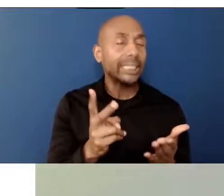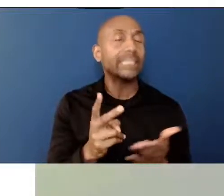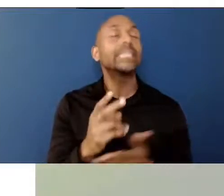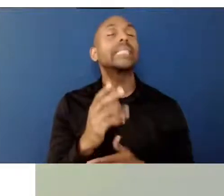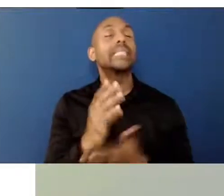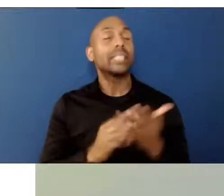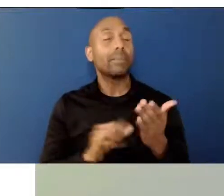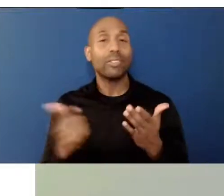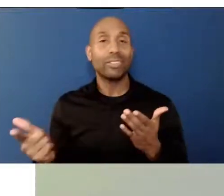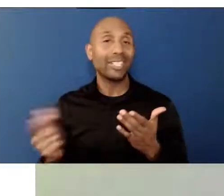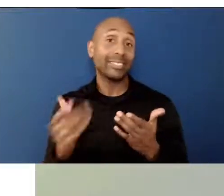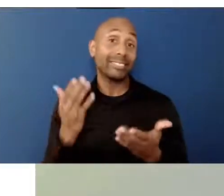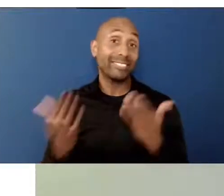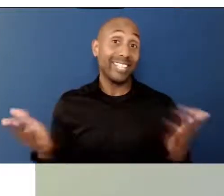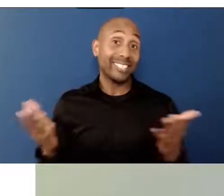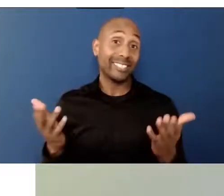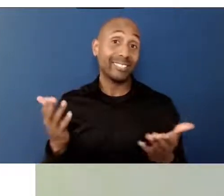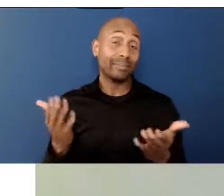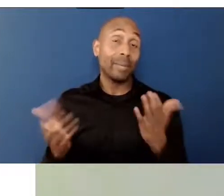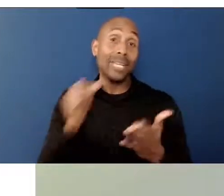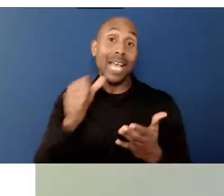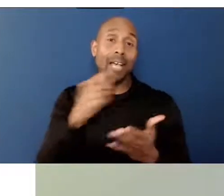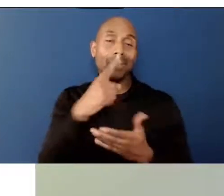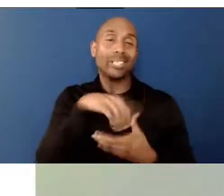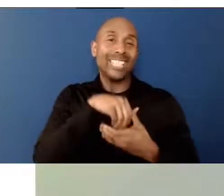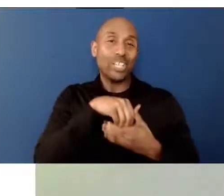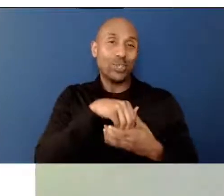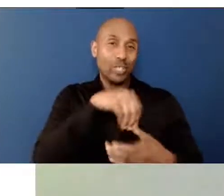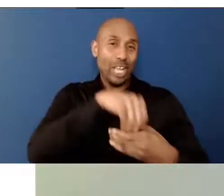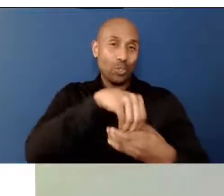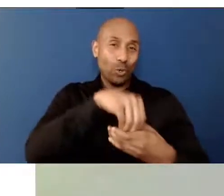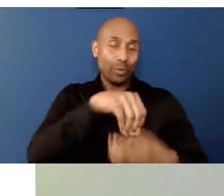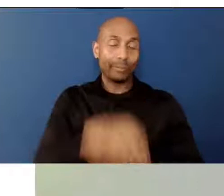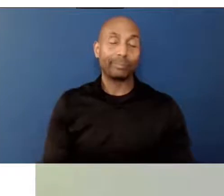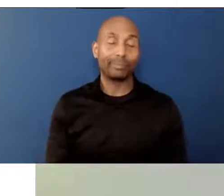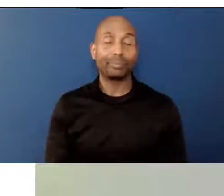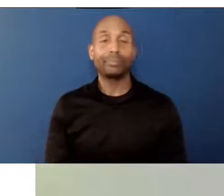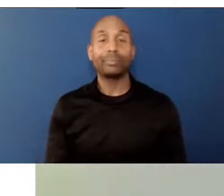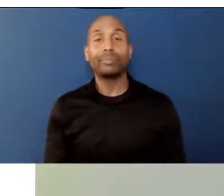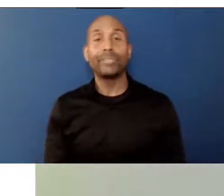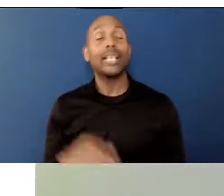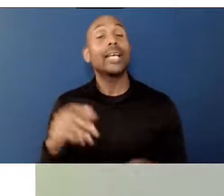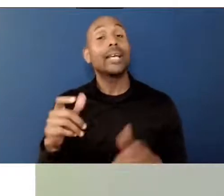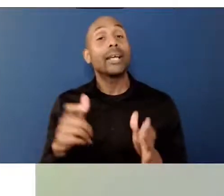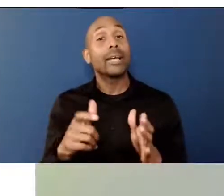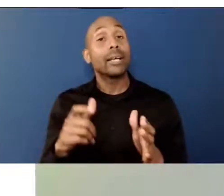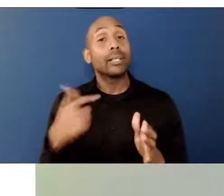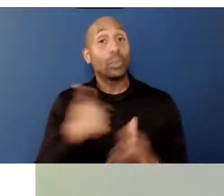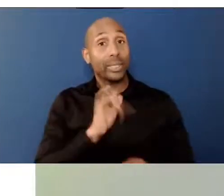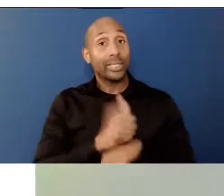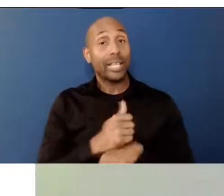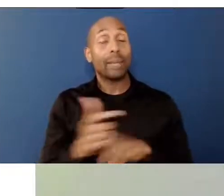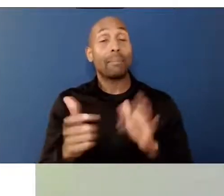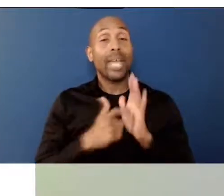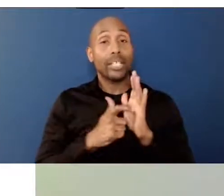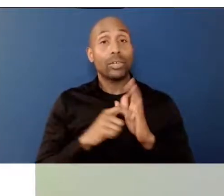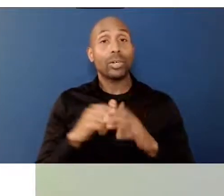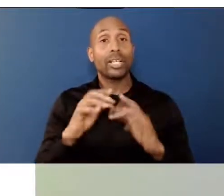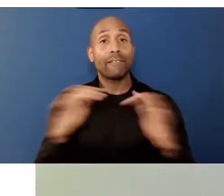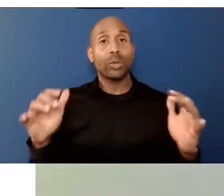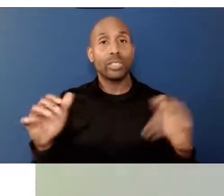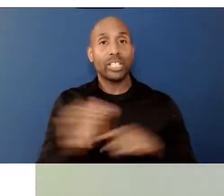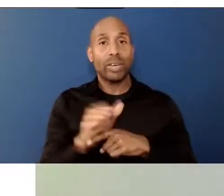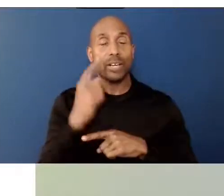example, the Public Service Commission has developed mandatory diversity training that all public staff participate in.